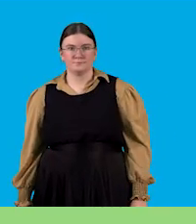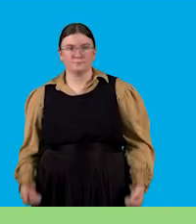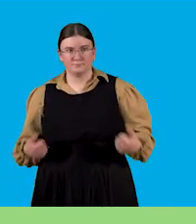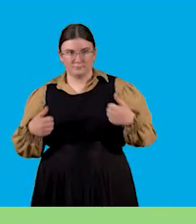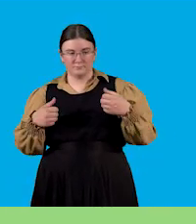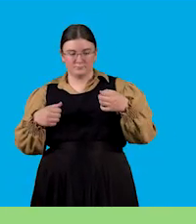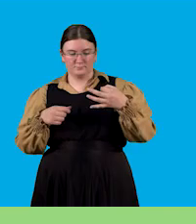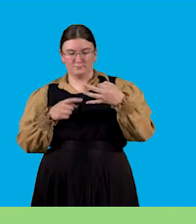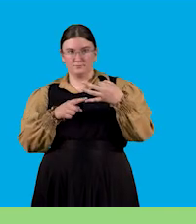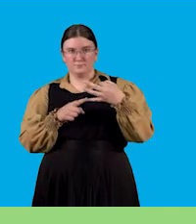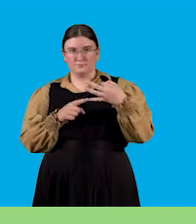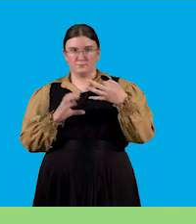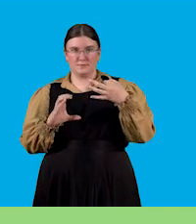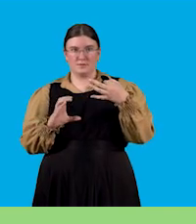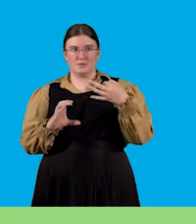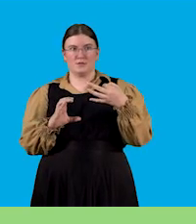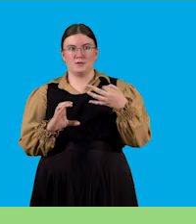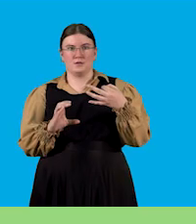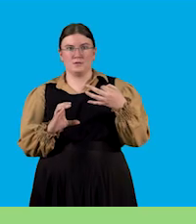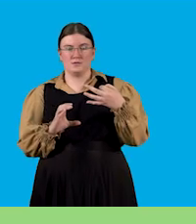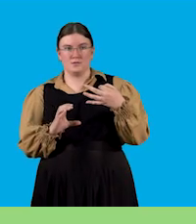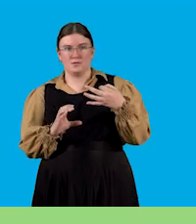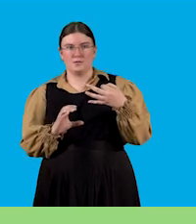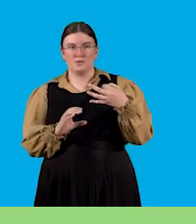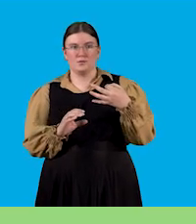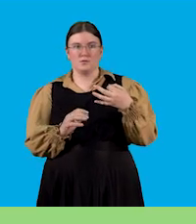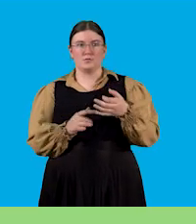Then we have C,